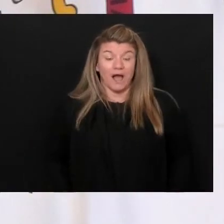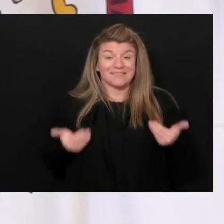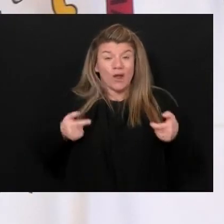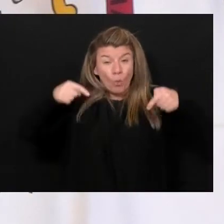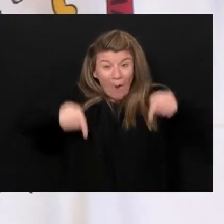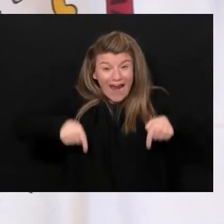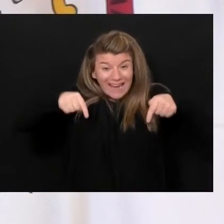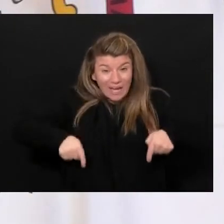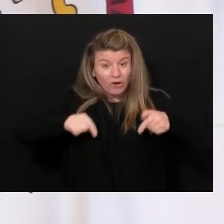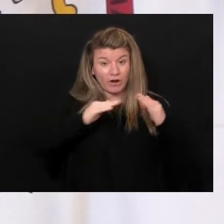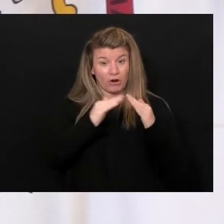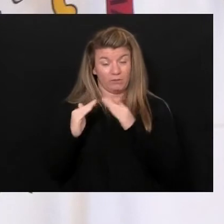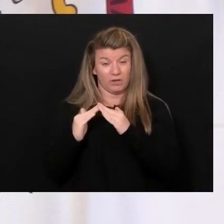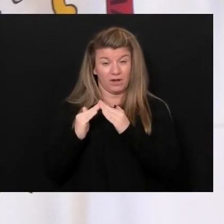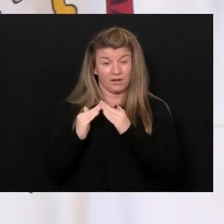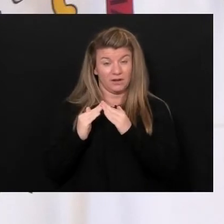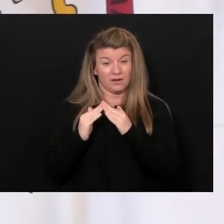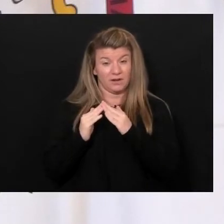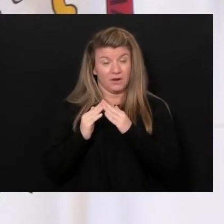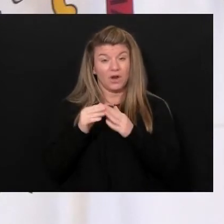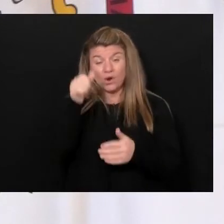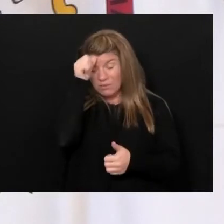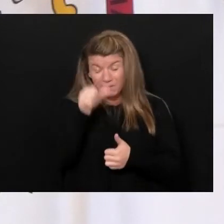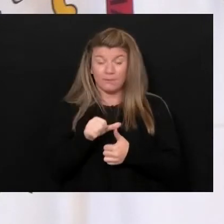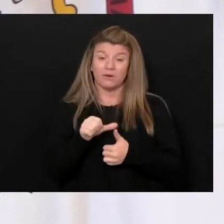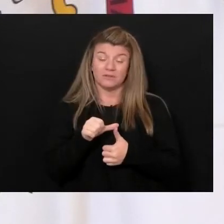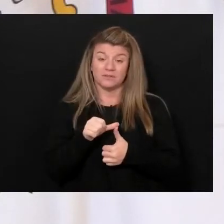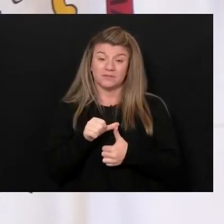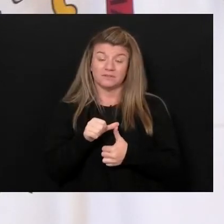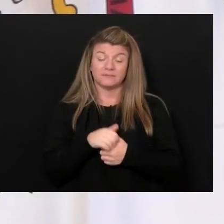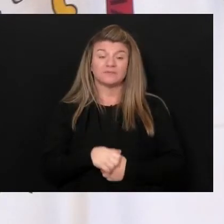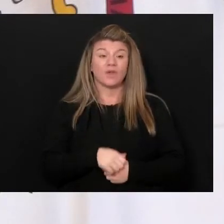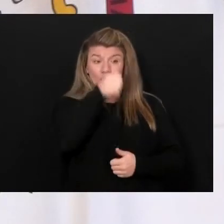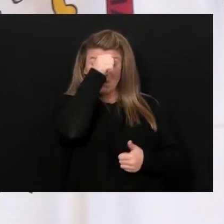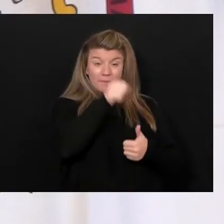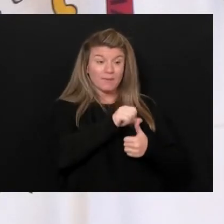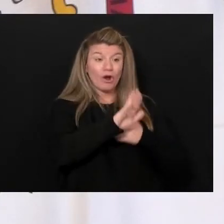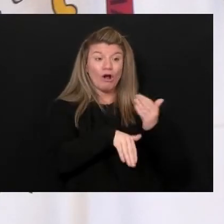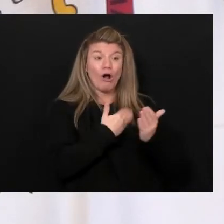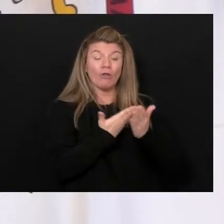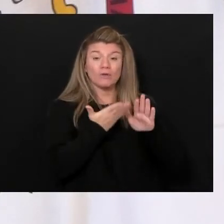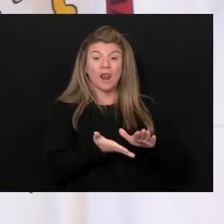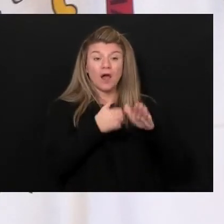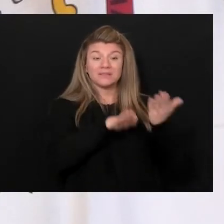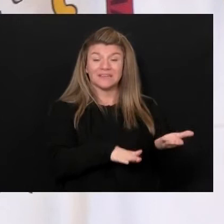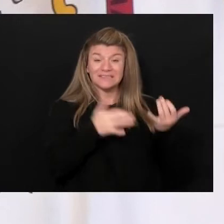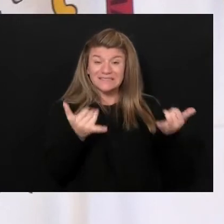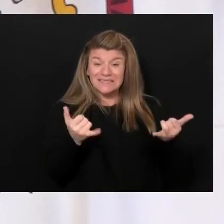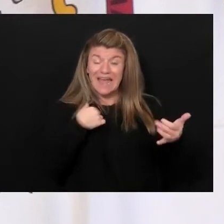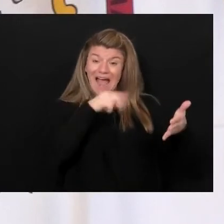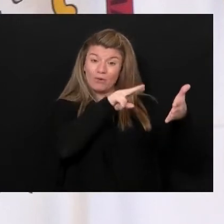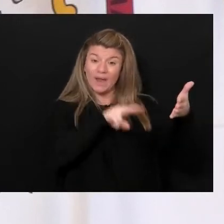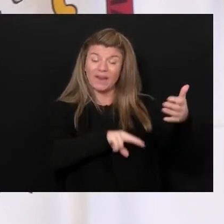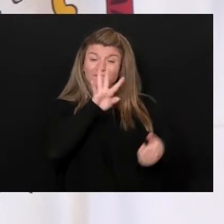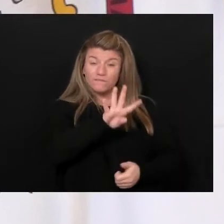community. Remember them. Remember all those we lost. I read 42